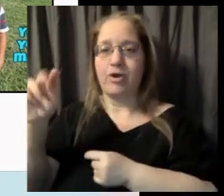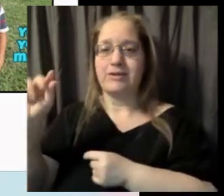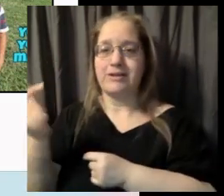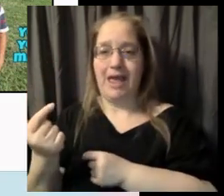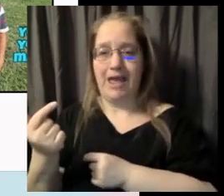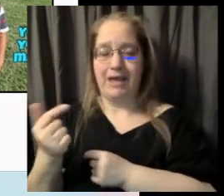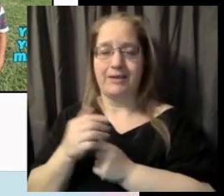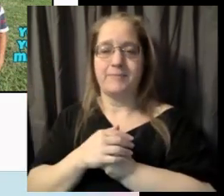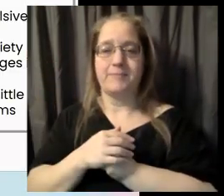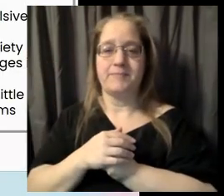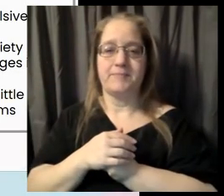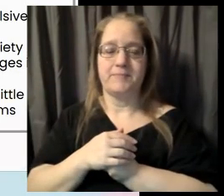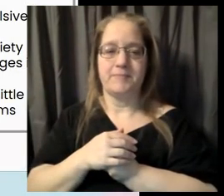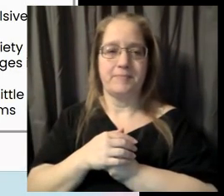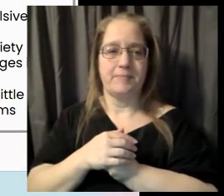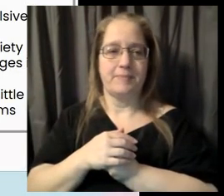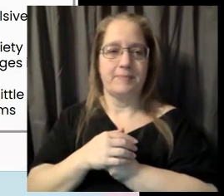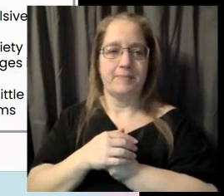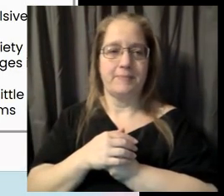beneficial.